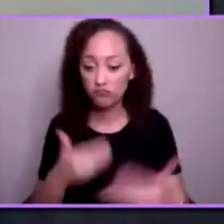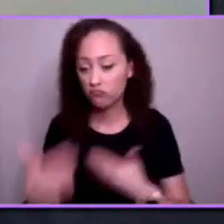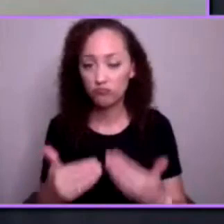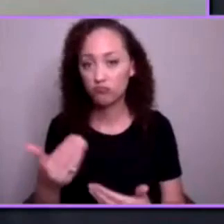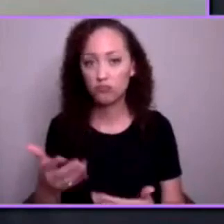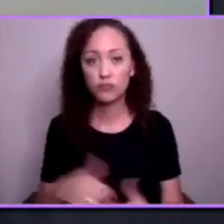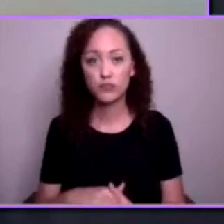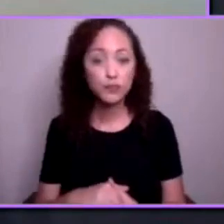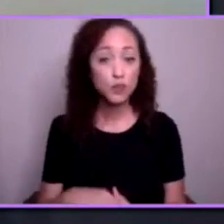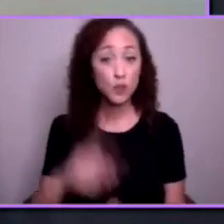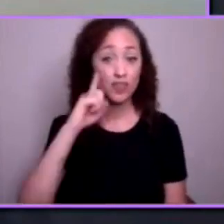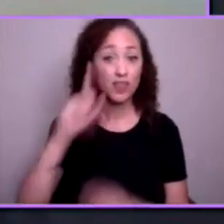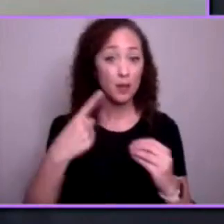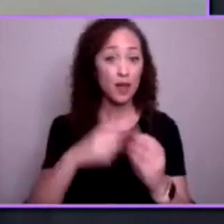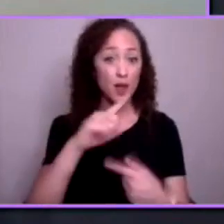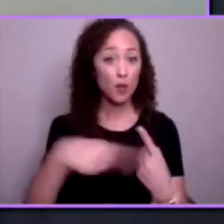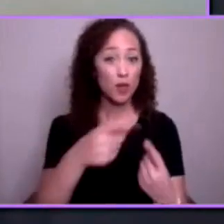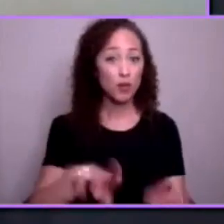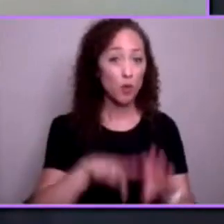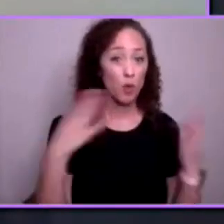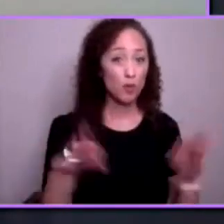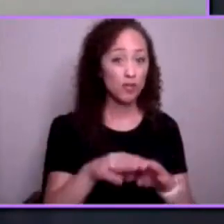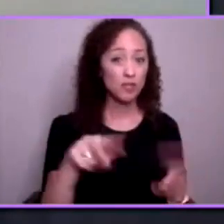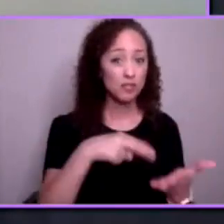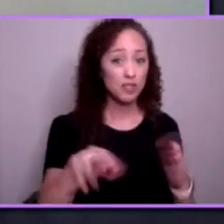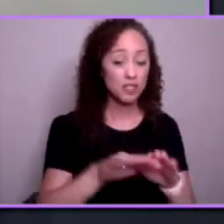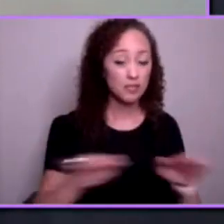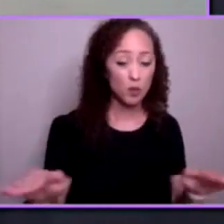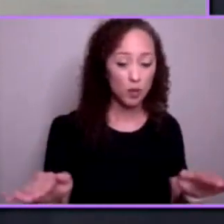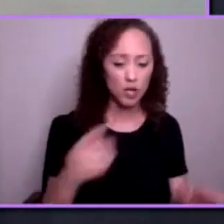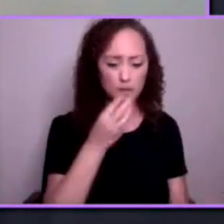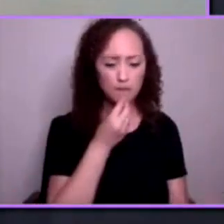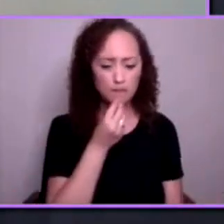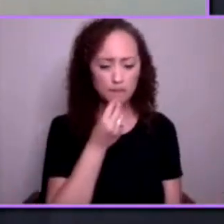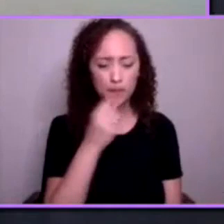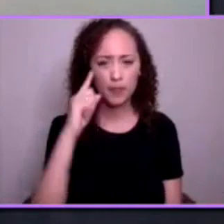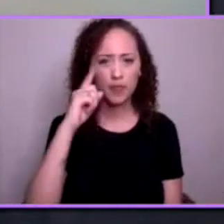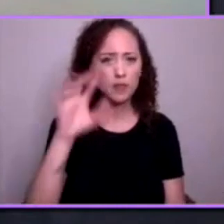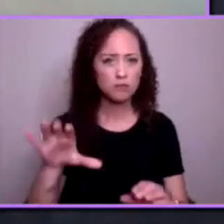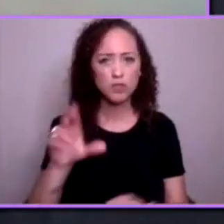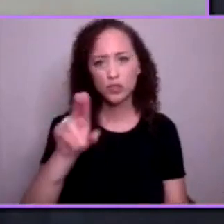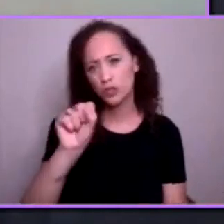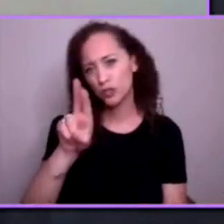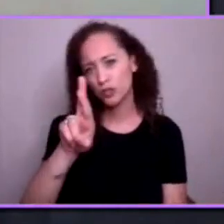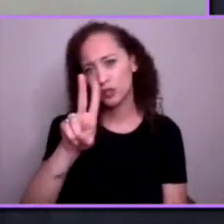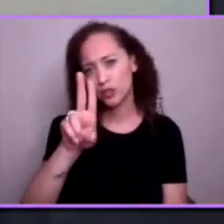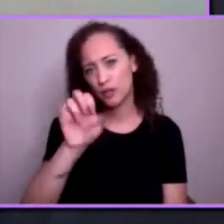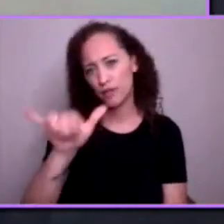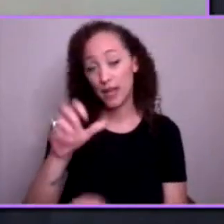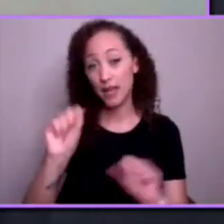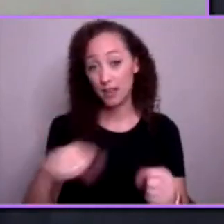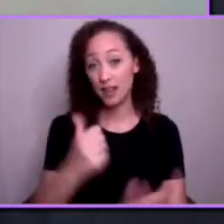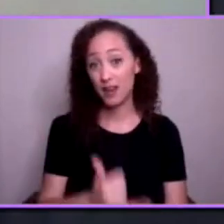up the dance floor. Do a quick survey, and it could be a very quick pulse survey with simple questions around the topic of inclusion